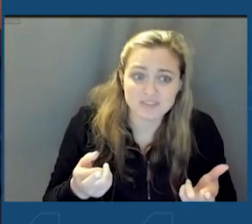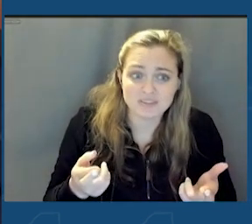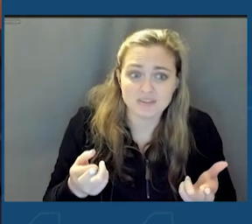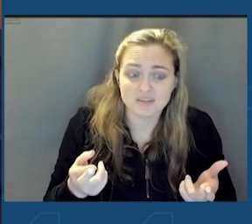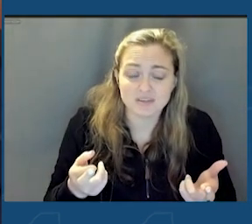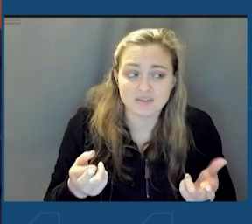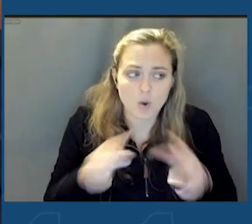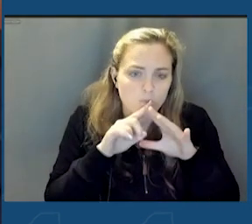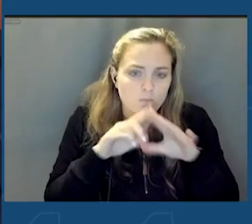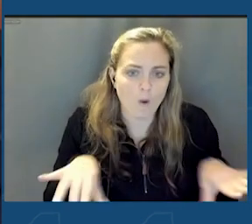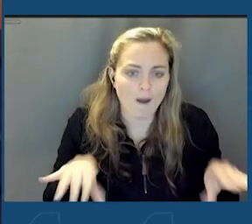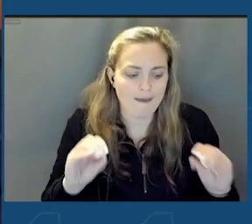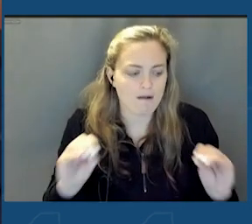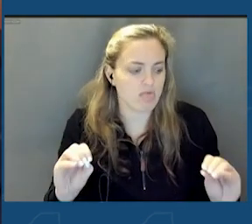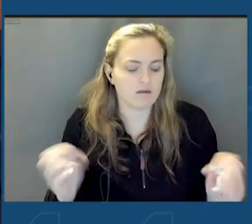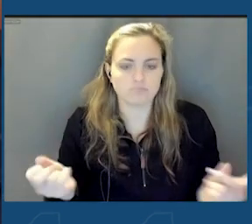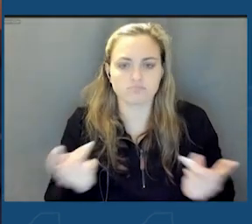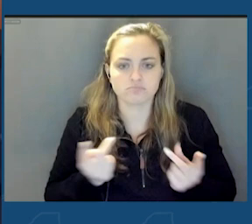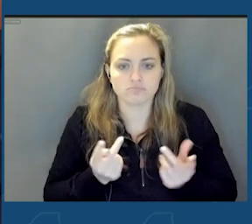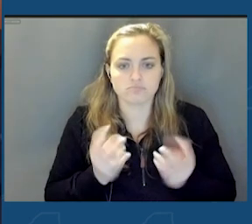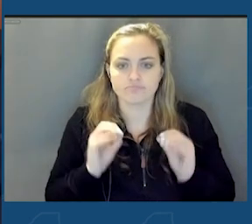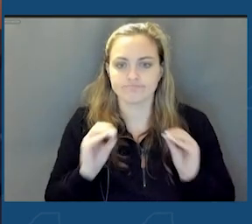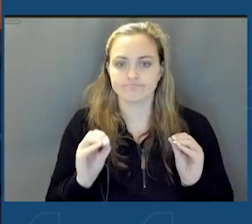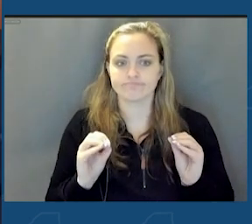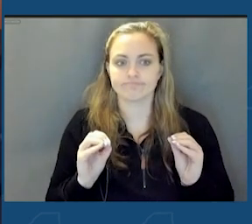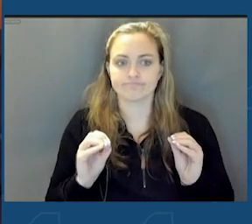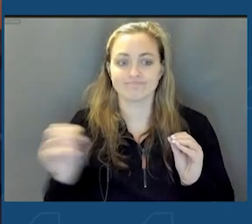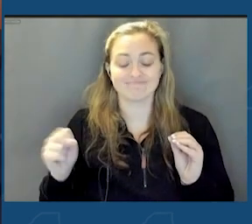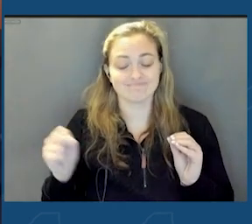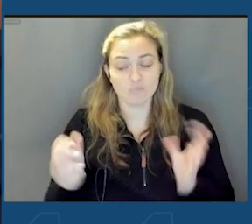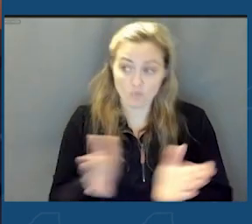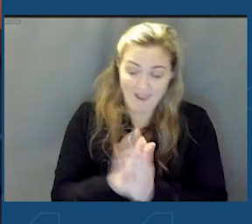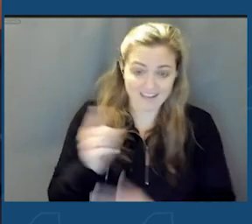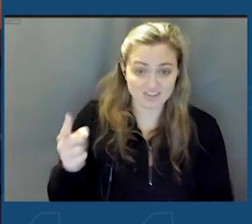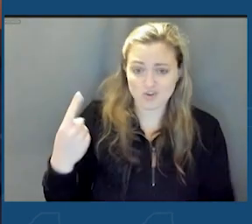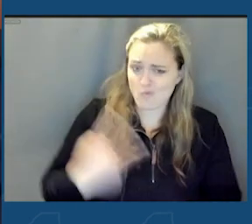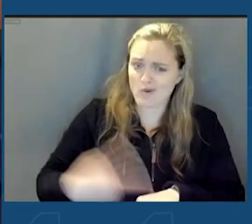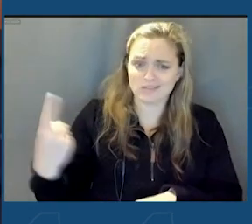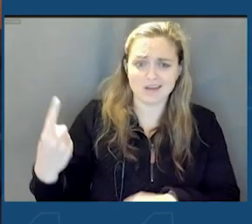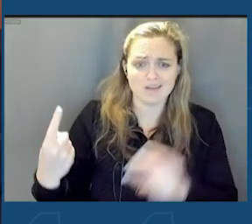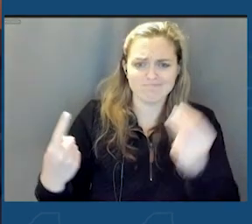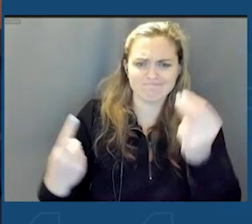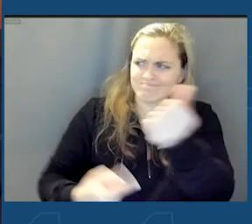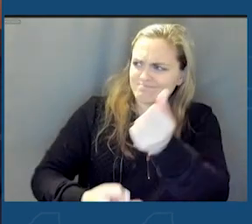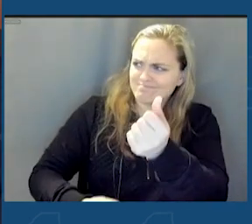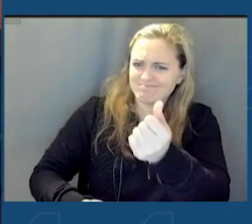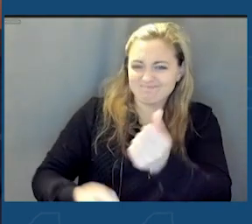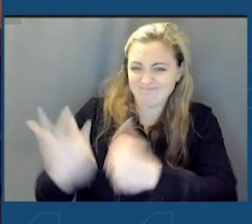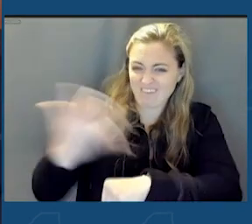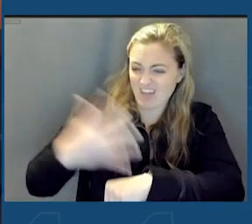crickets. Yeah. We asked Governor Hochul one time, and she's been here about 5, 6 times now.